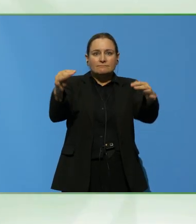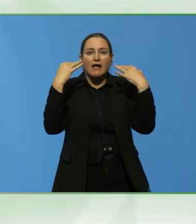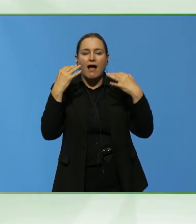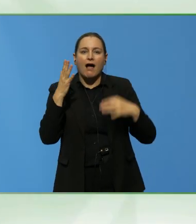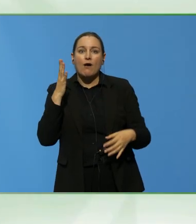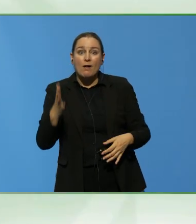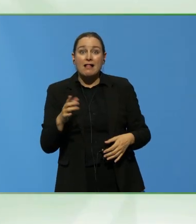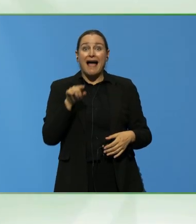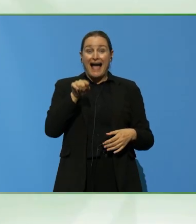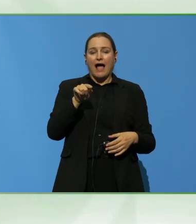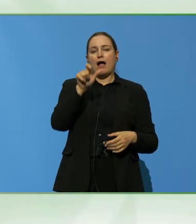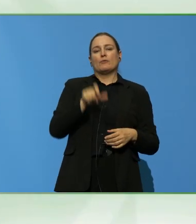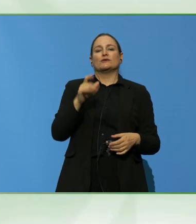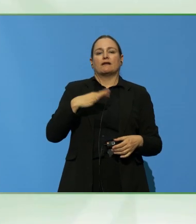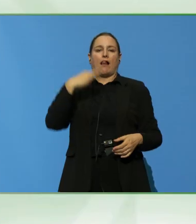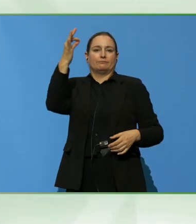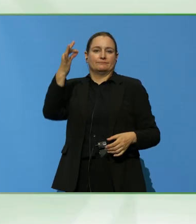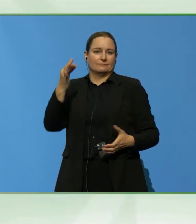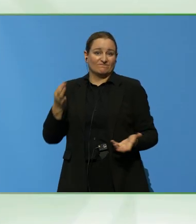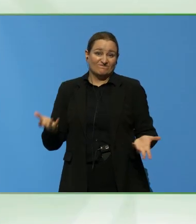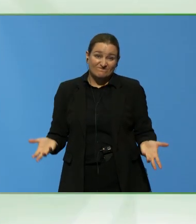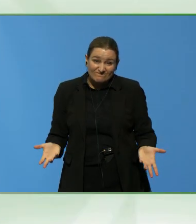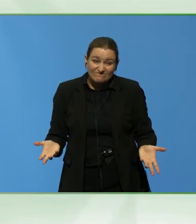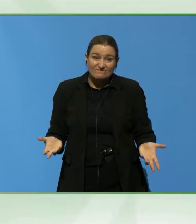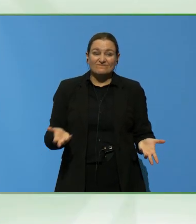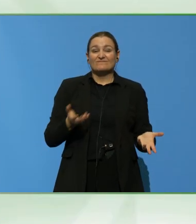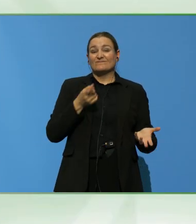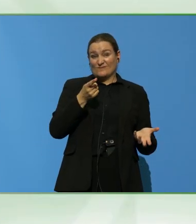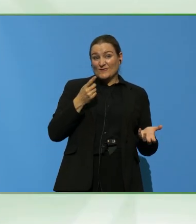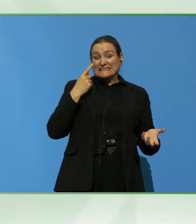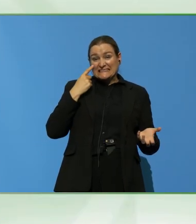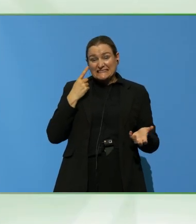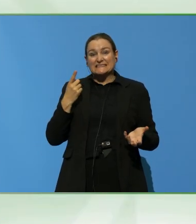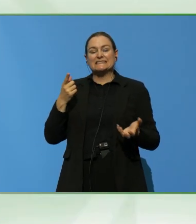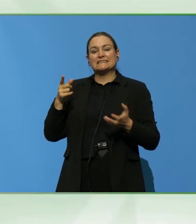might see more influencers in presenting roles